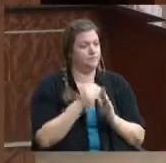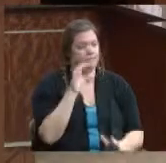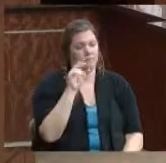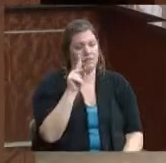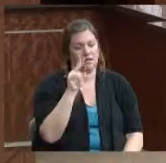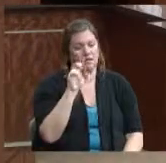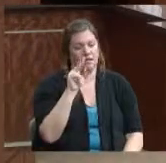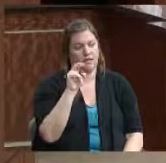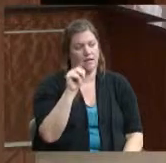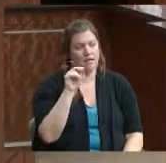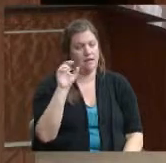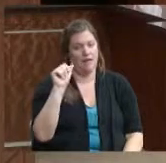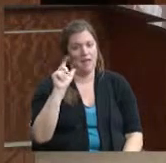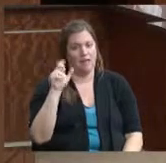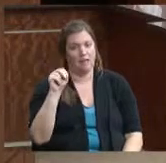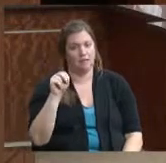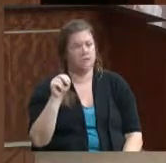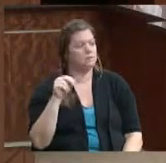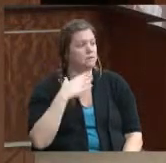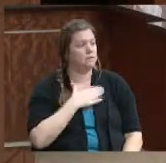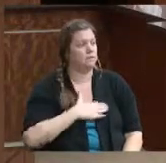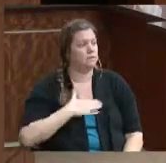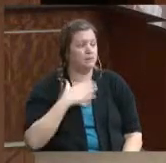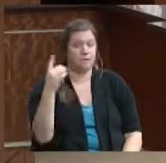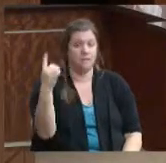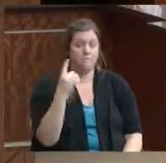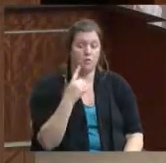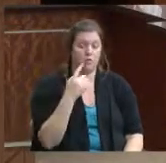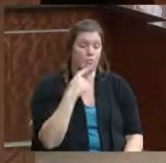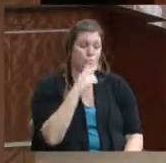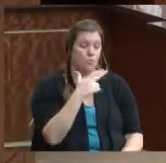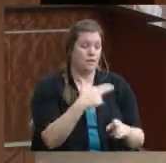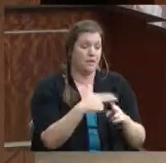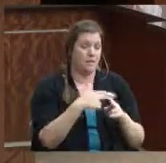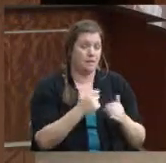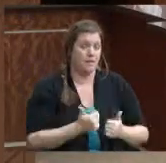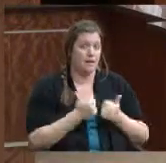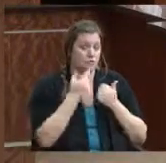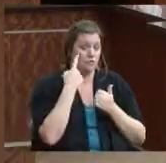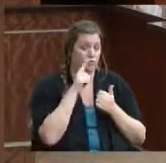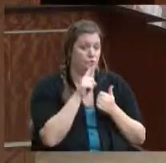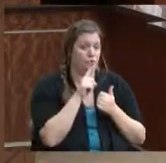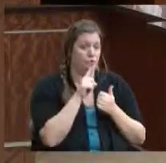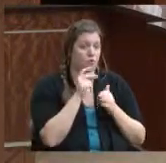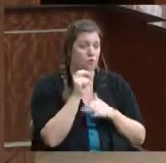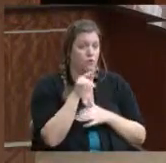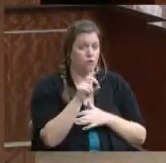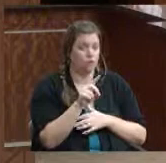Kevin Allen. Allen, if you'll please come forward and give your name and address for the record.